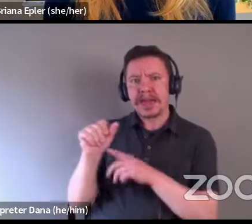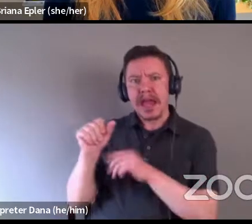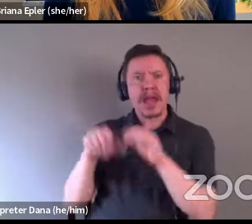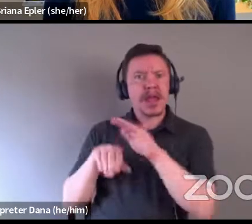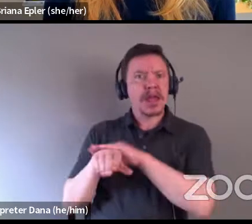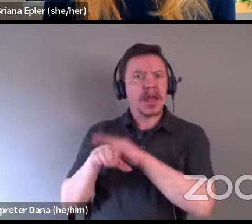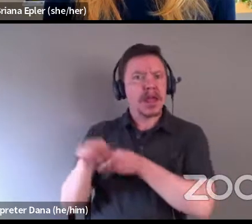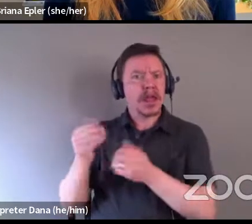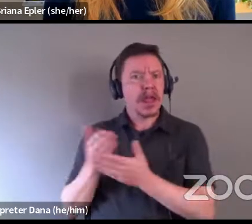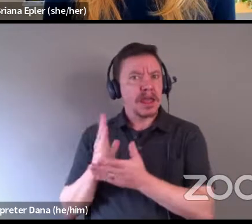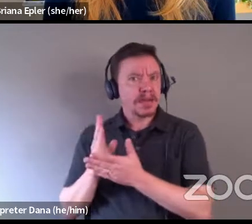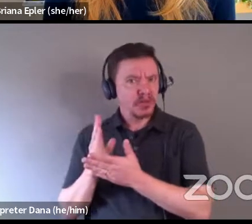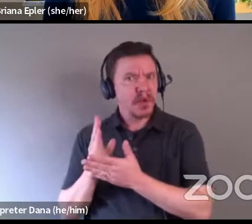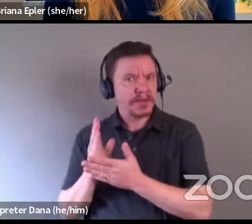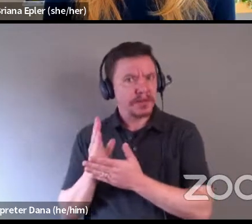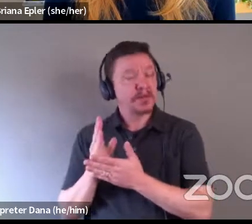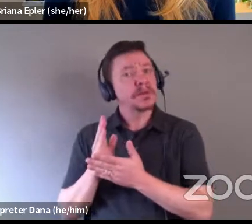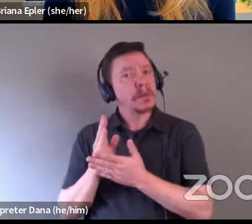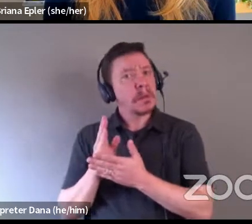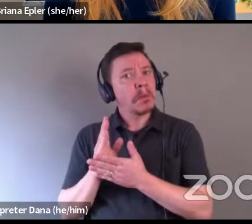rights, I thought